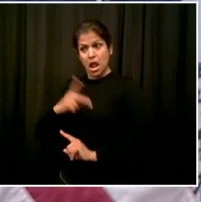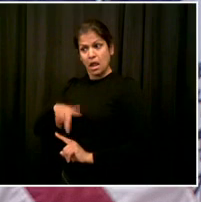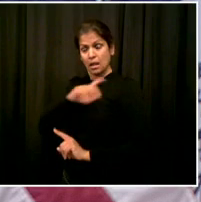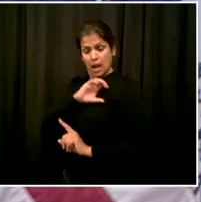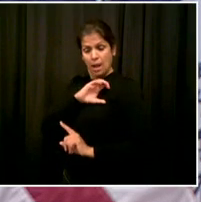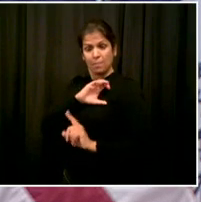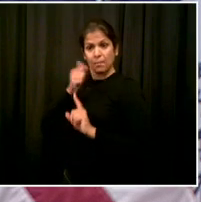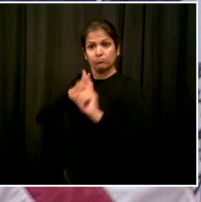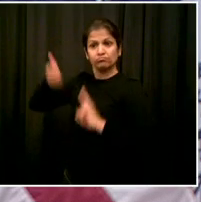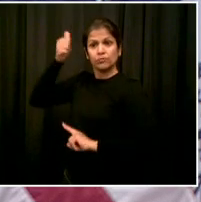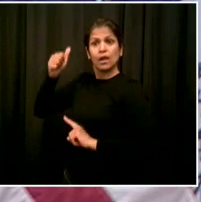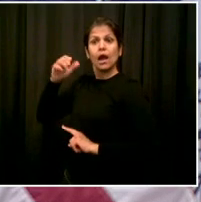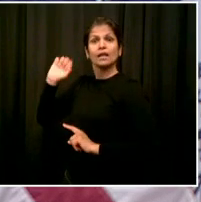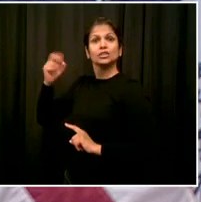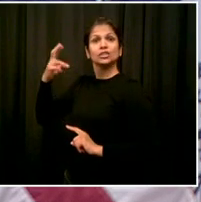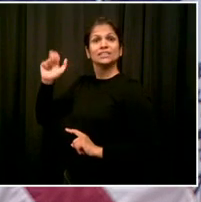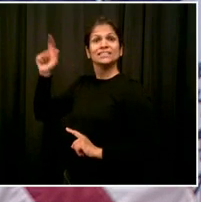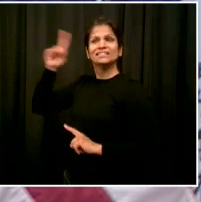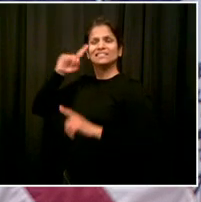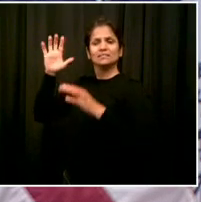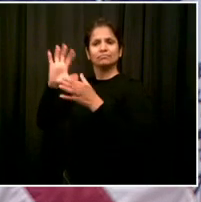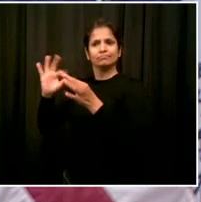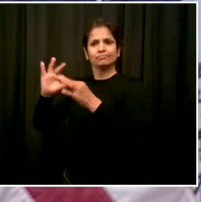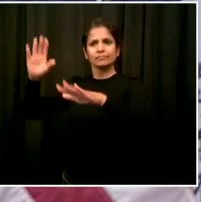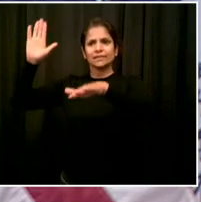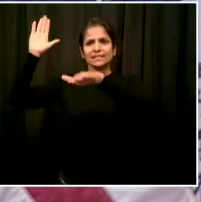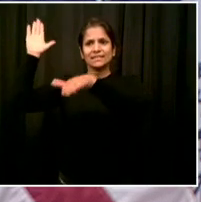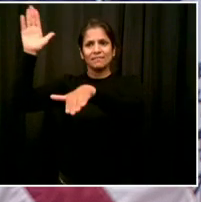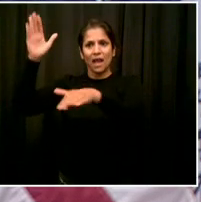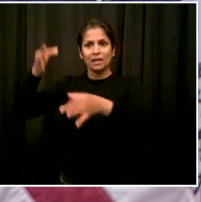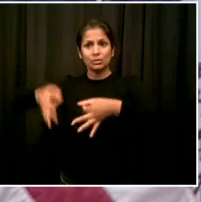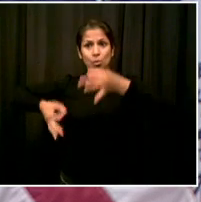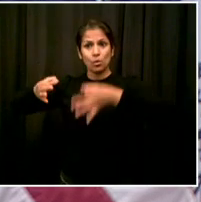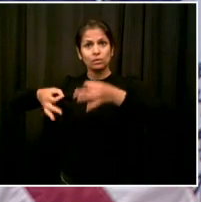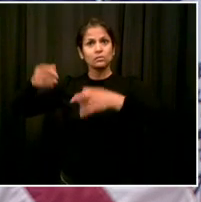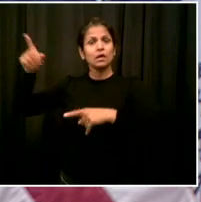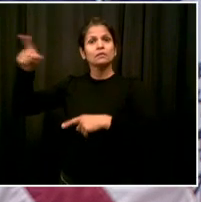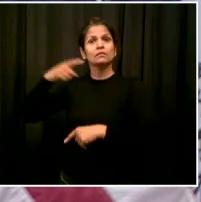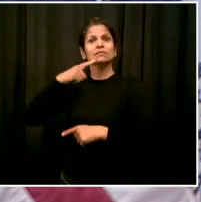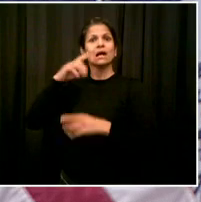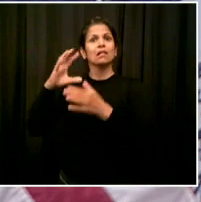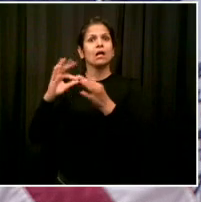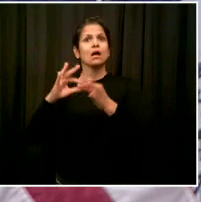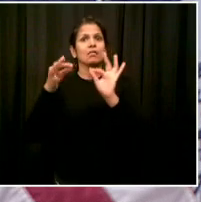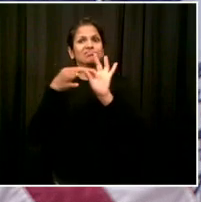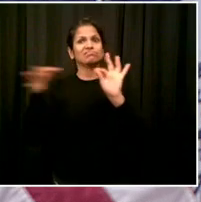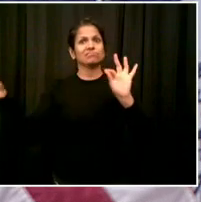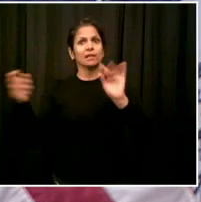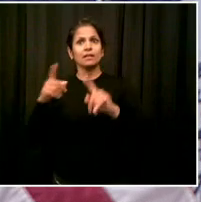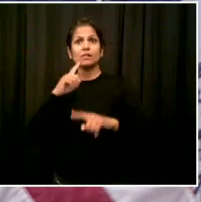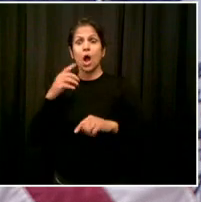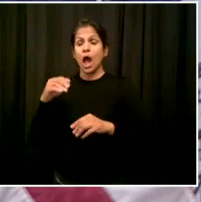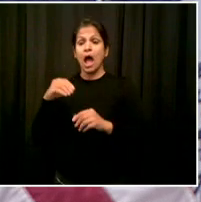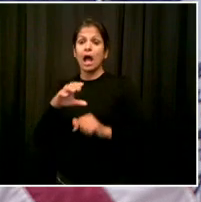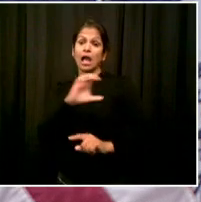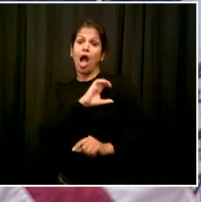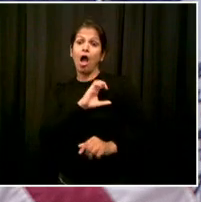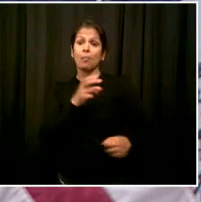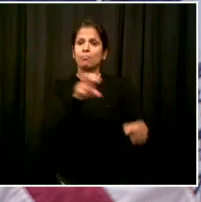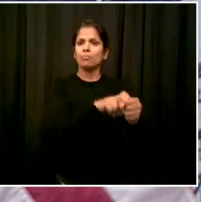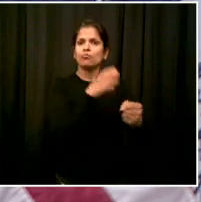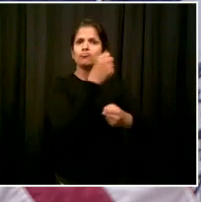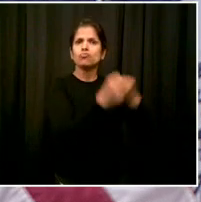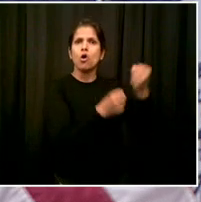James yesterday, that the cops who drove into a group of protesters in Brooklyn last month didn't violate the department's use of force